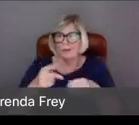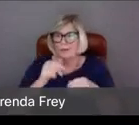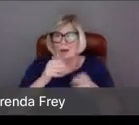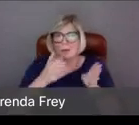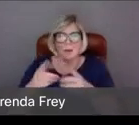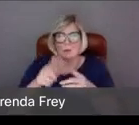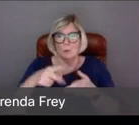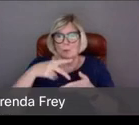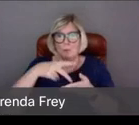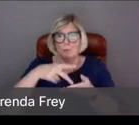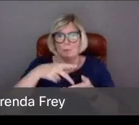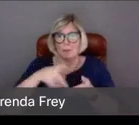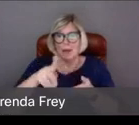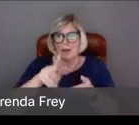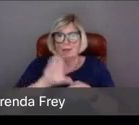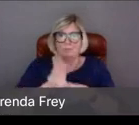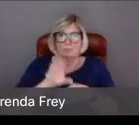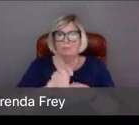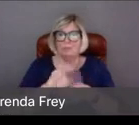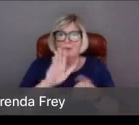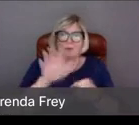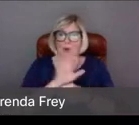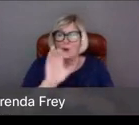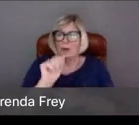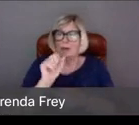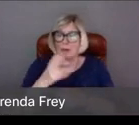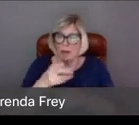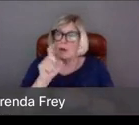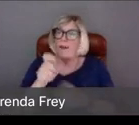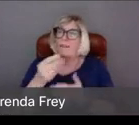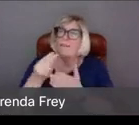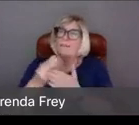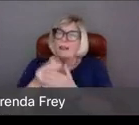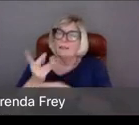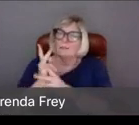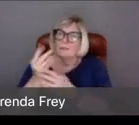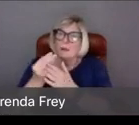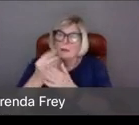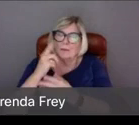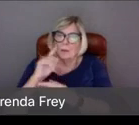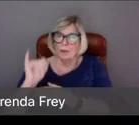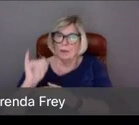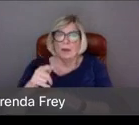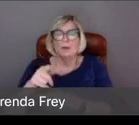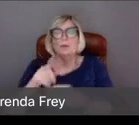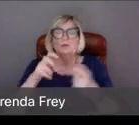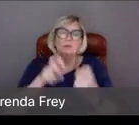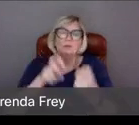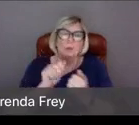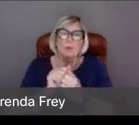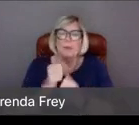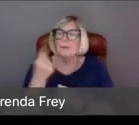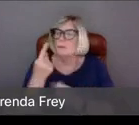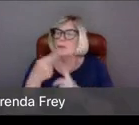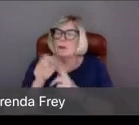all in cash, you likely had to finance a portion of it. And when you did that, you sat down with somebody from